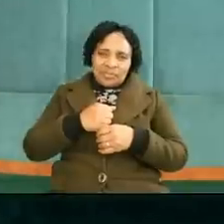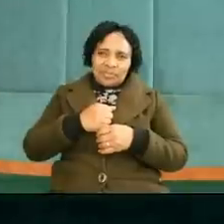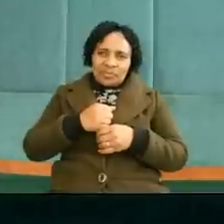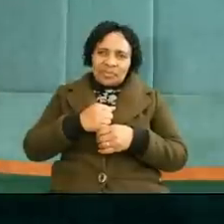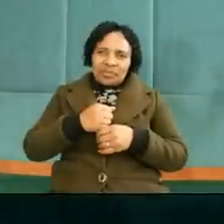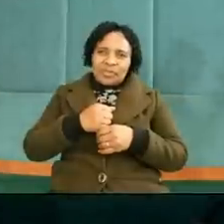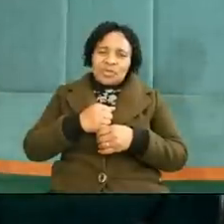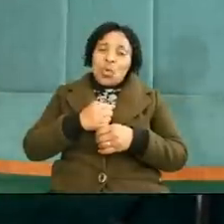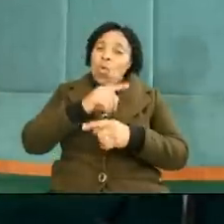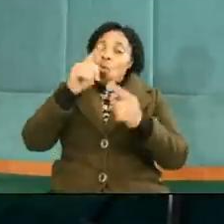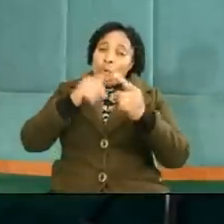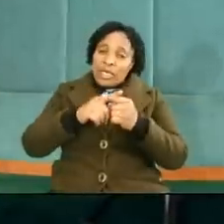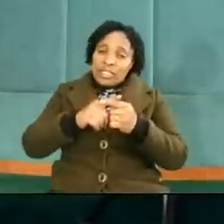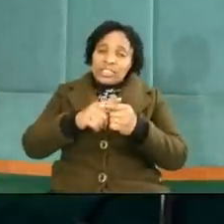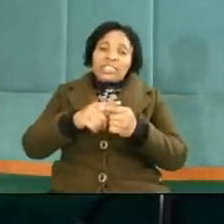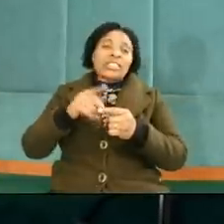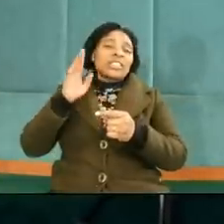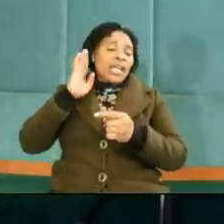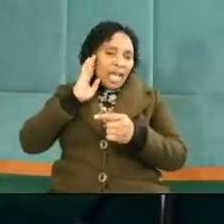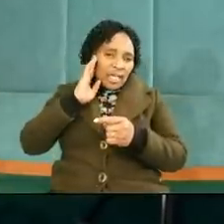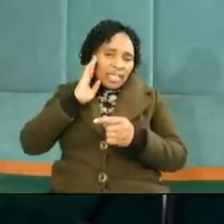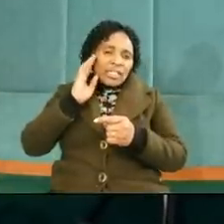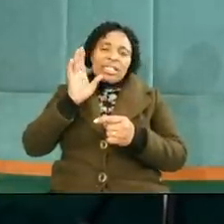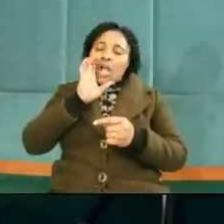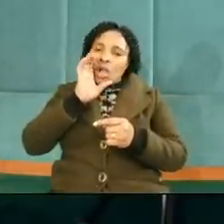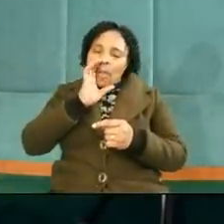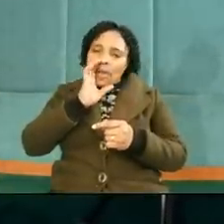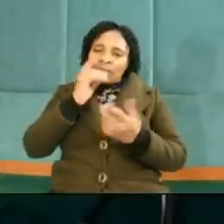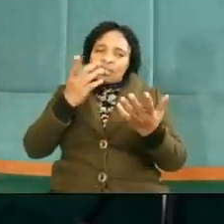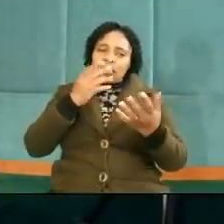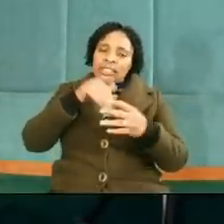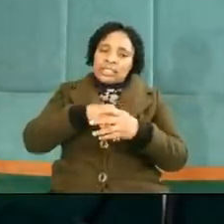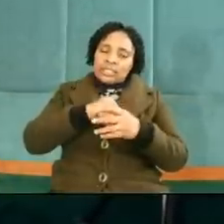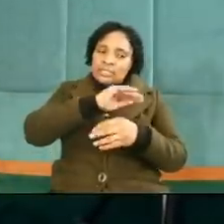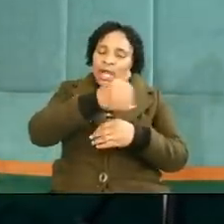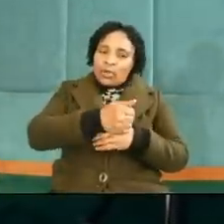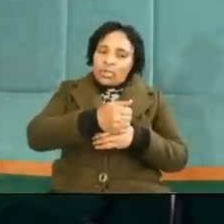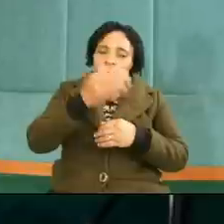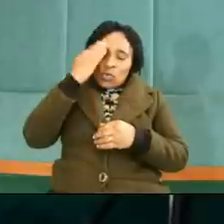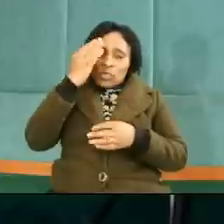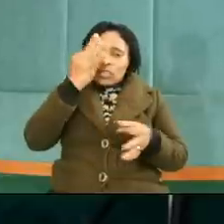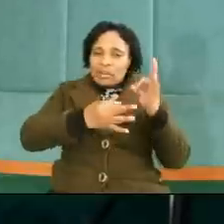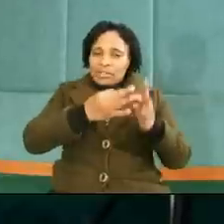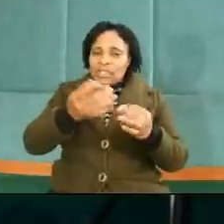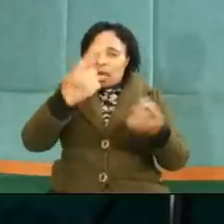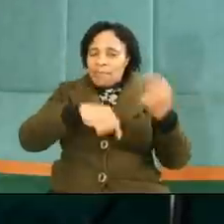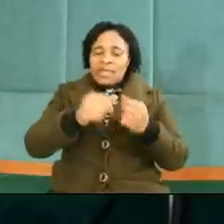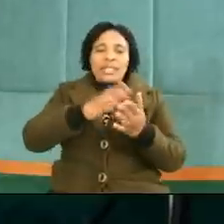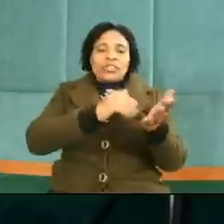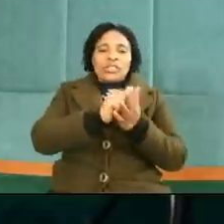Do what Rahab did when she heard that the spies were in town and she knew judgment was coming. And she knew destruction was